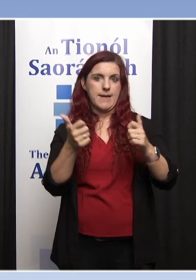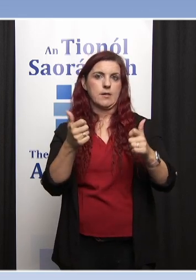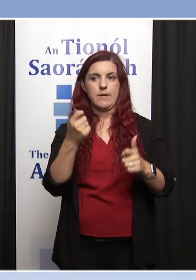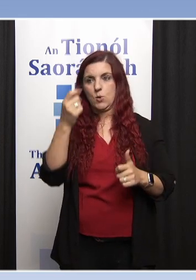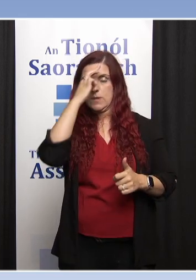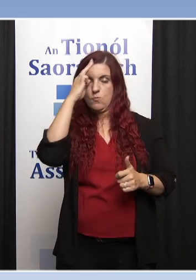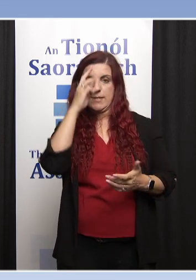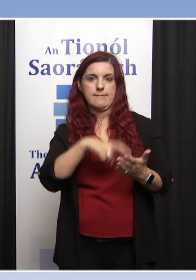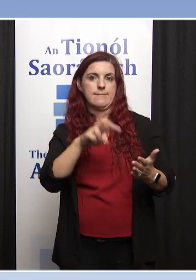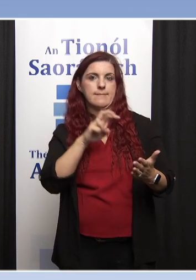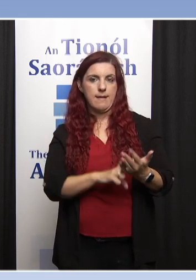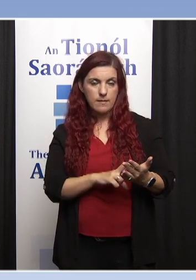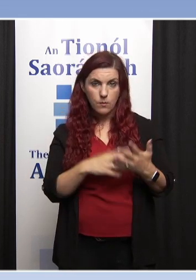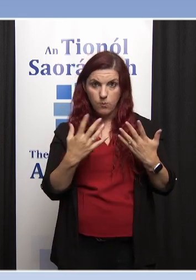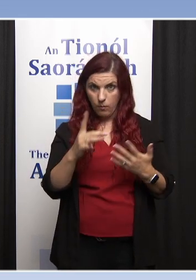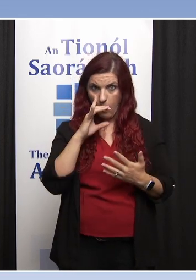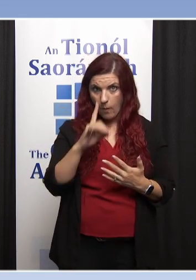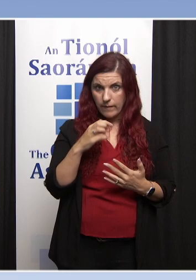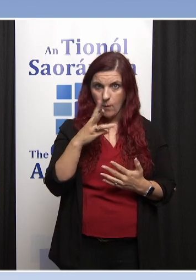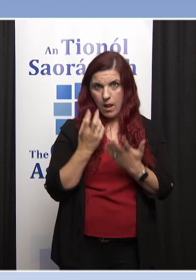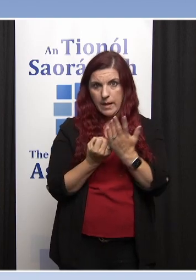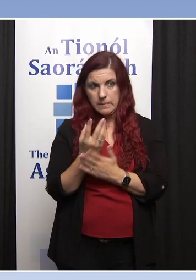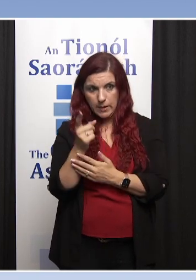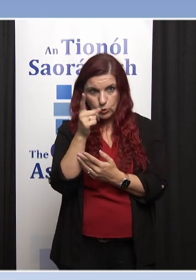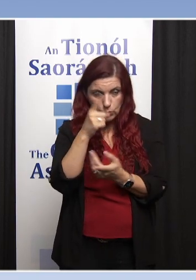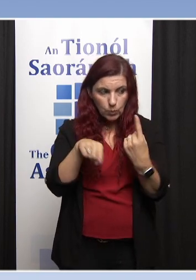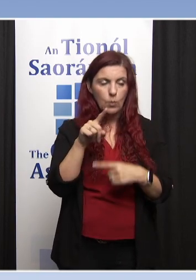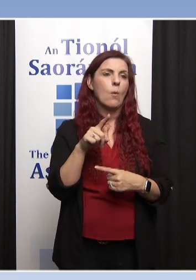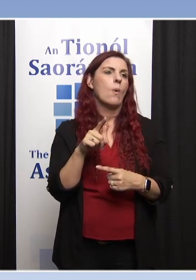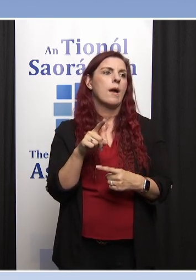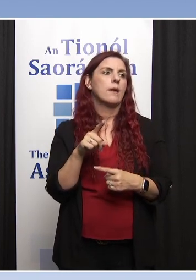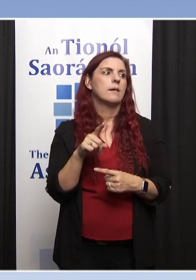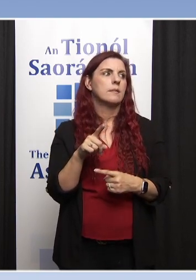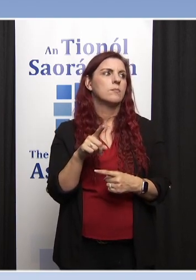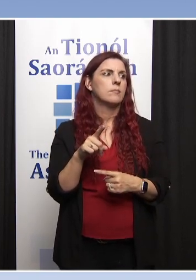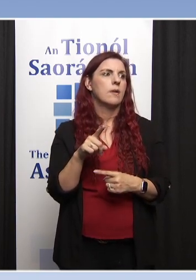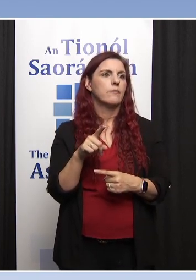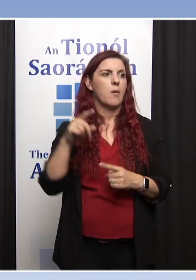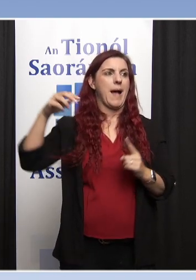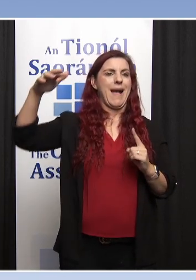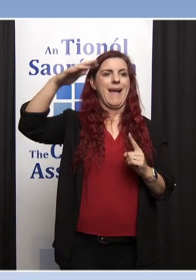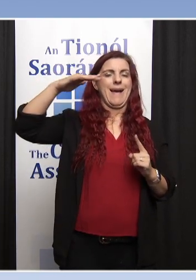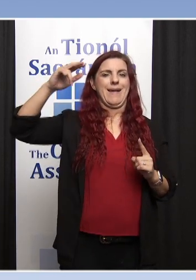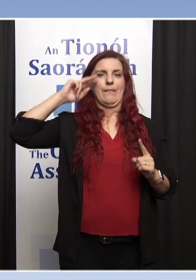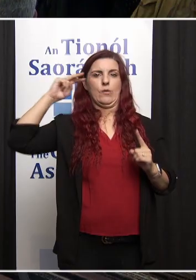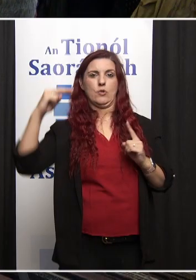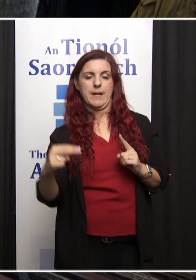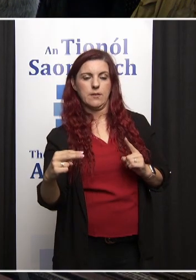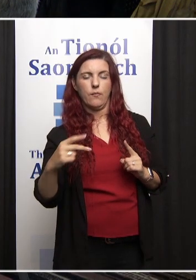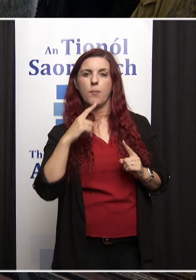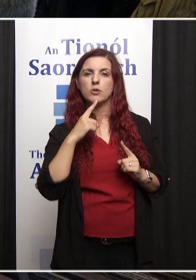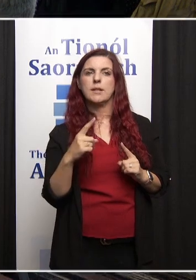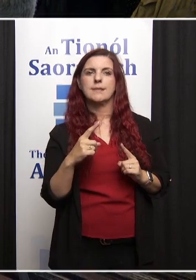signs it. So I hope that would explains to you at a very high level, but in detail